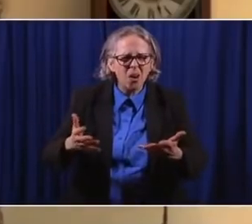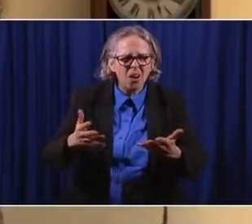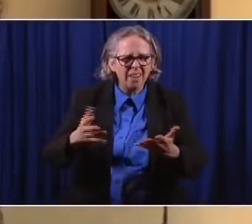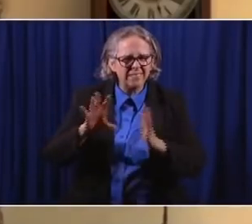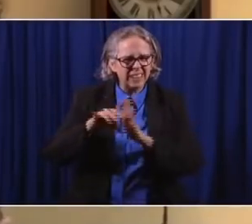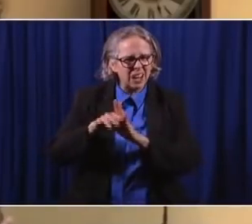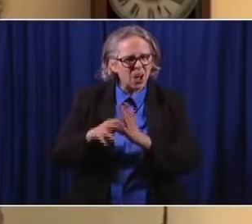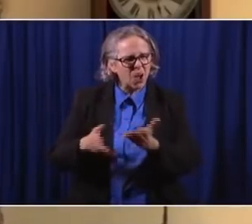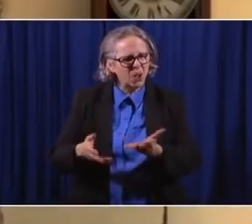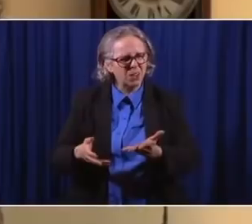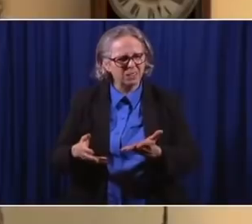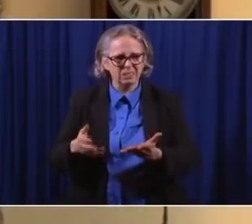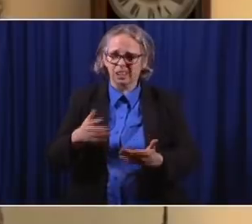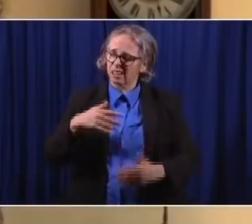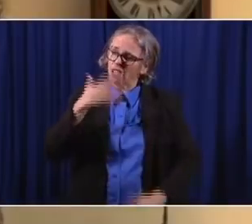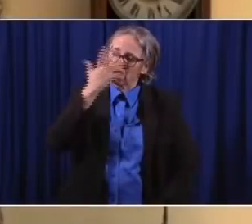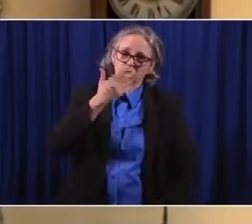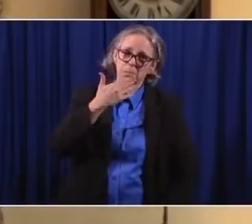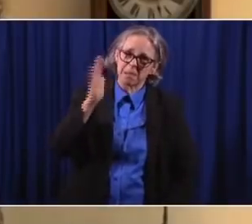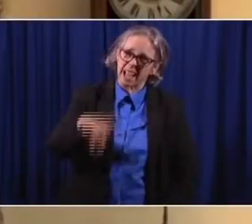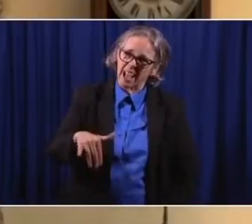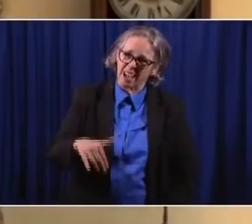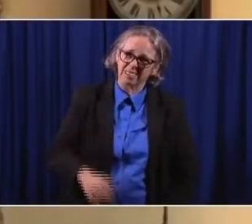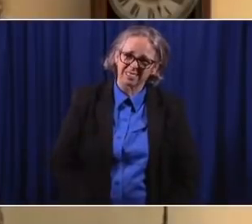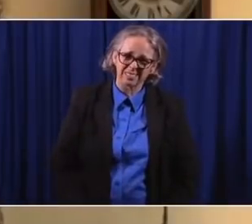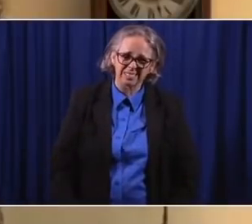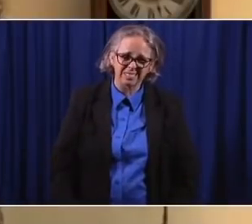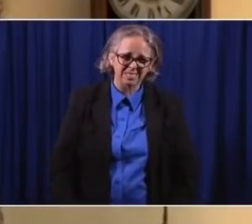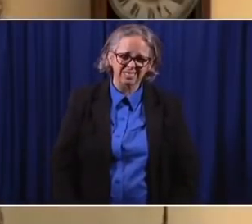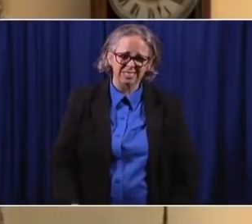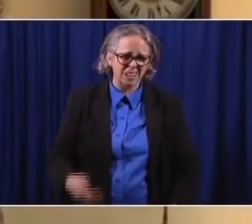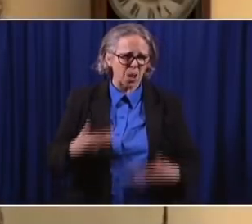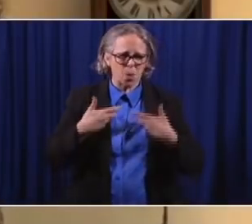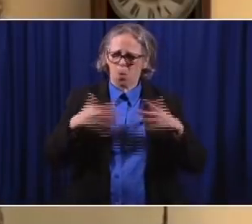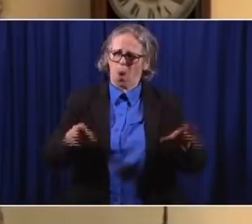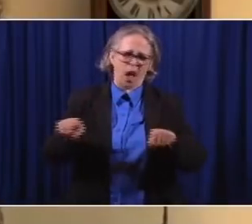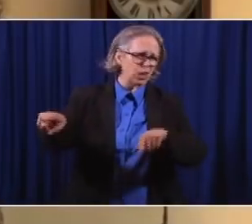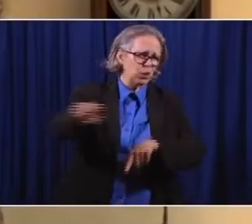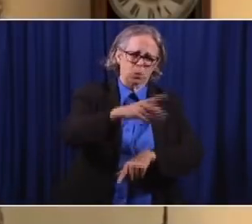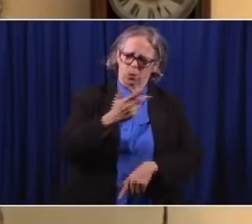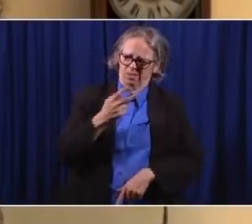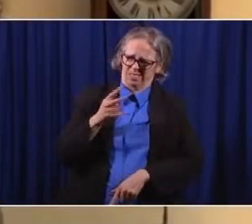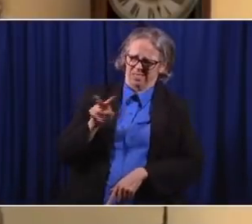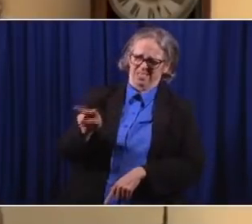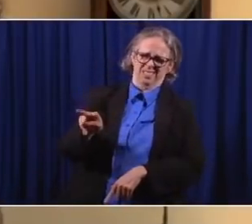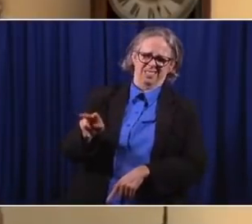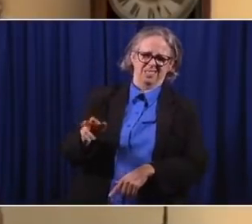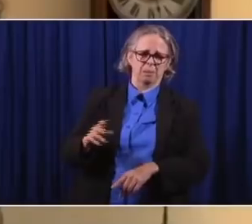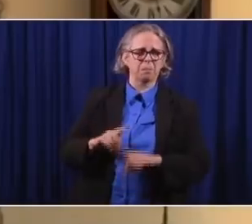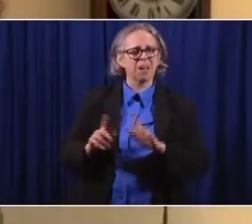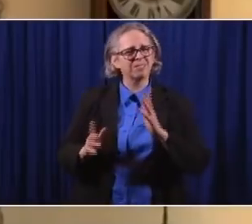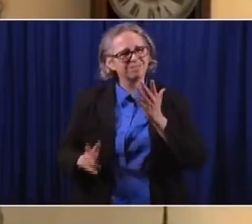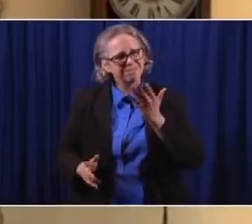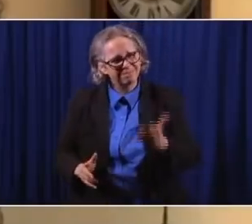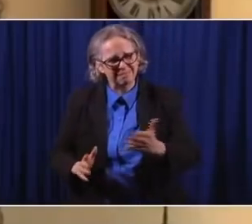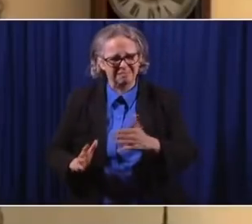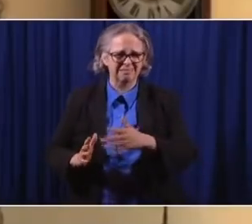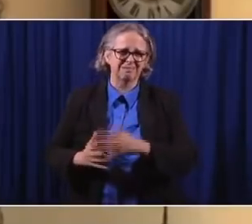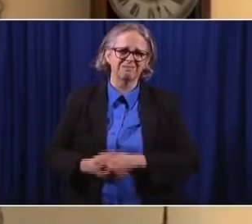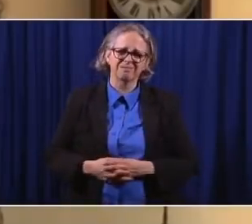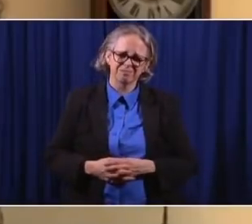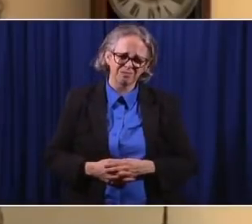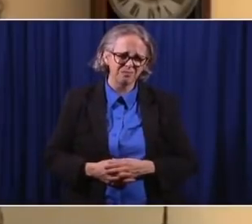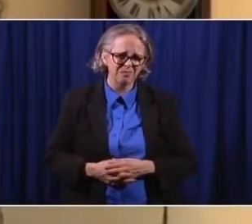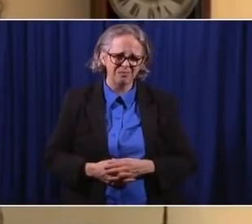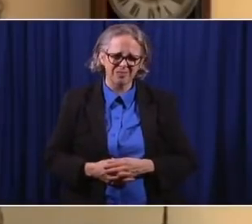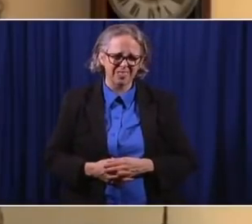bad and something that no one wants to see. But I would just say to people who are judging the